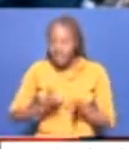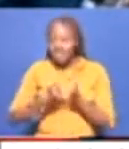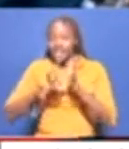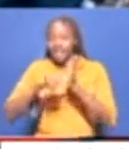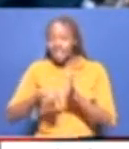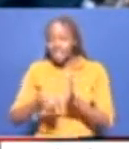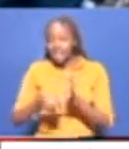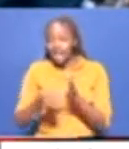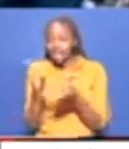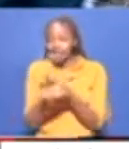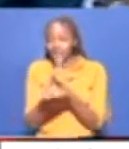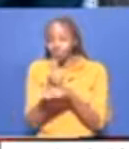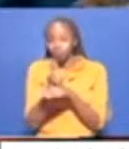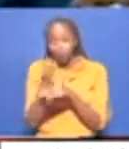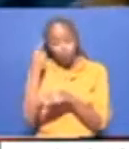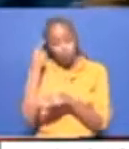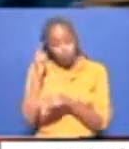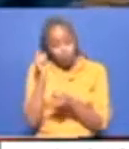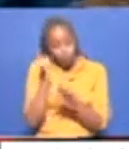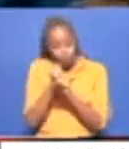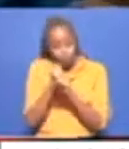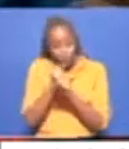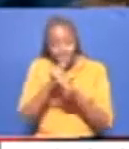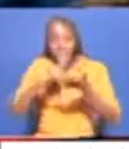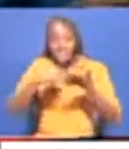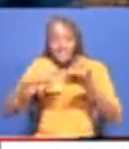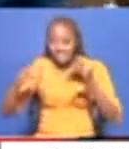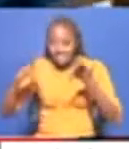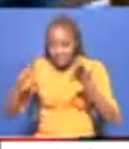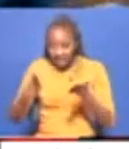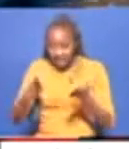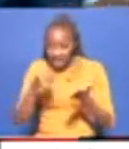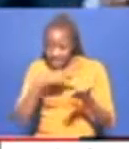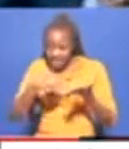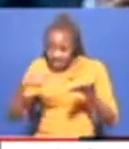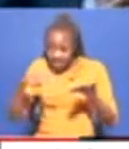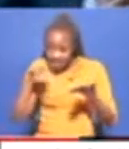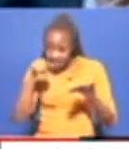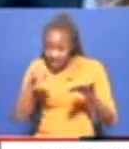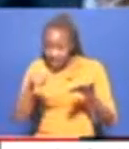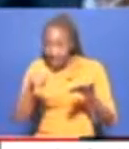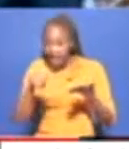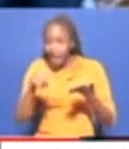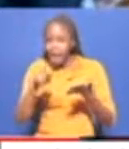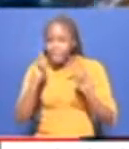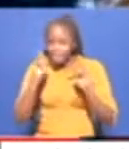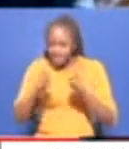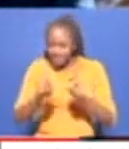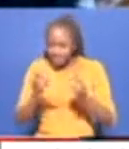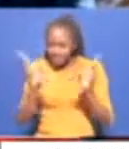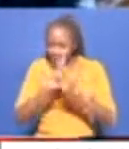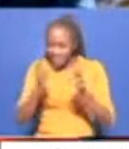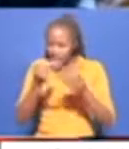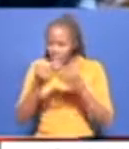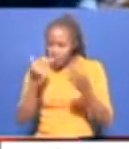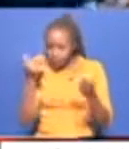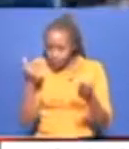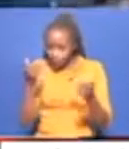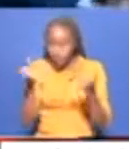or incorporated in the register. The register must be ready on or before 9th of